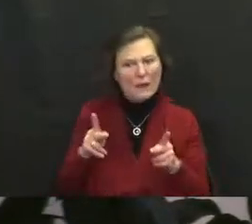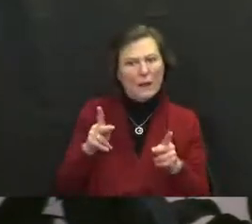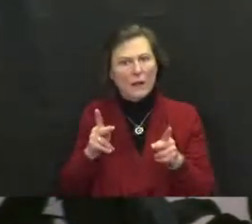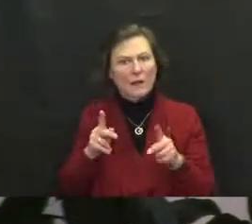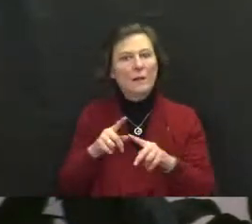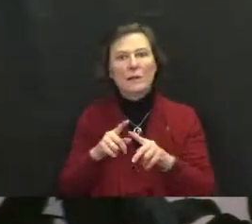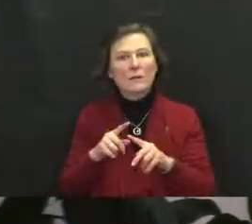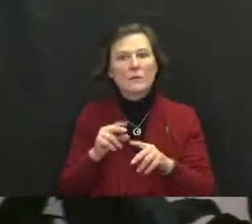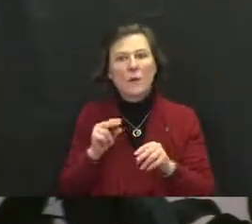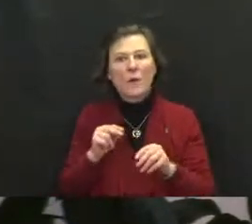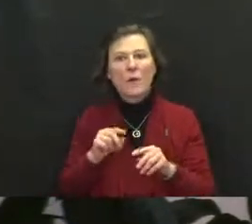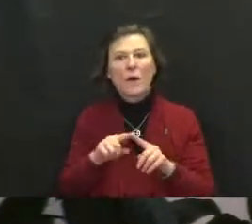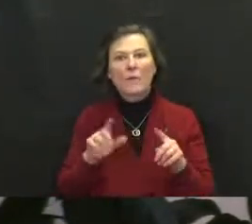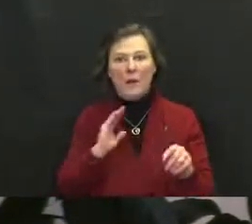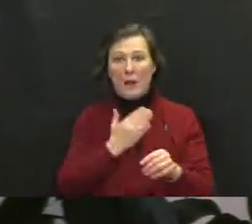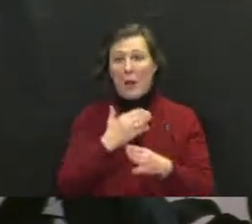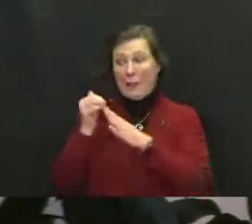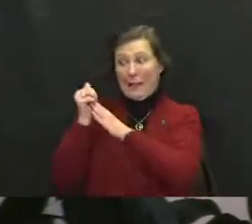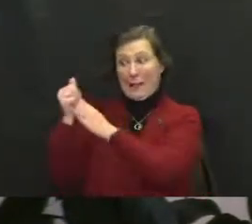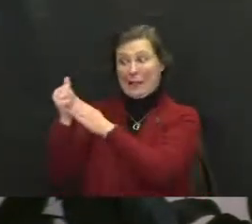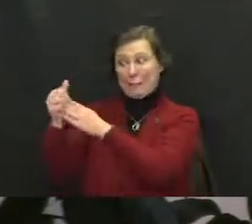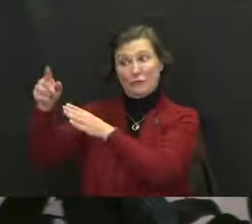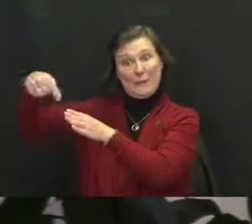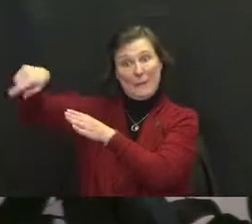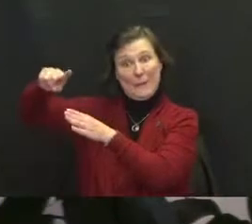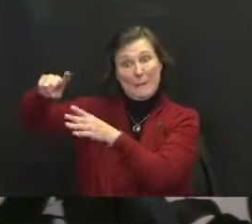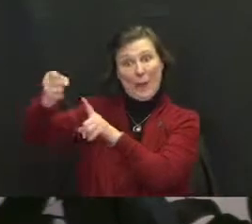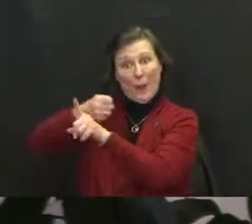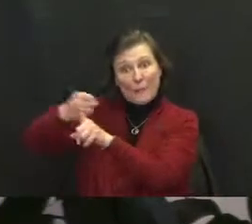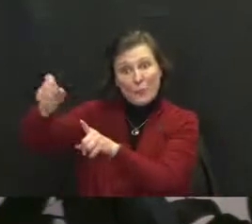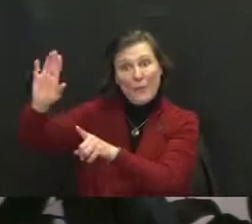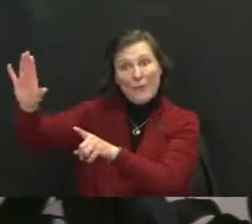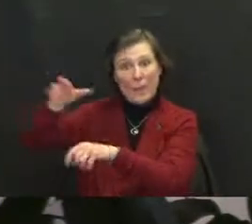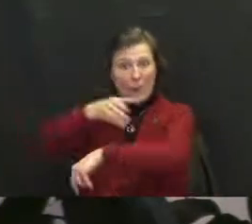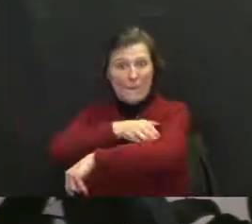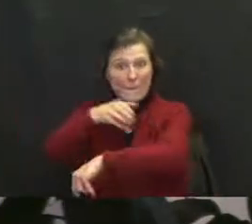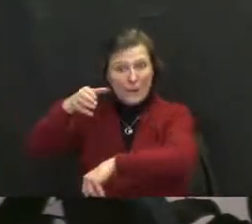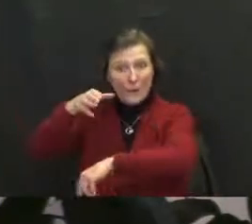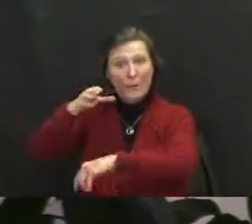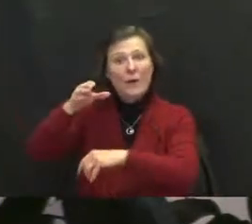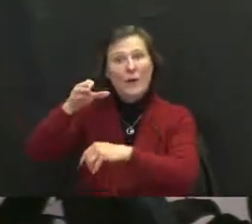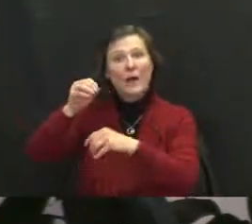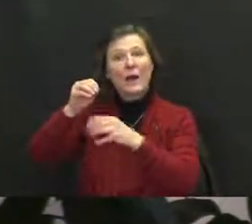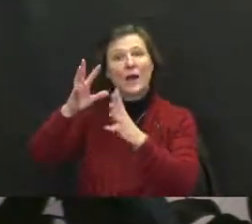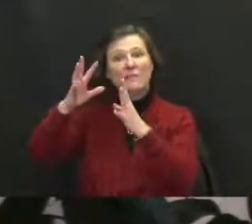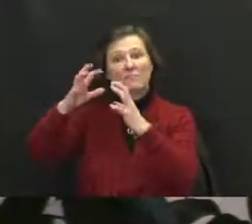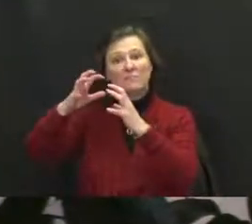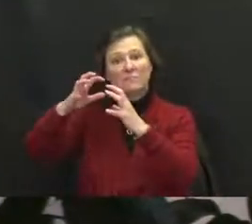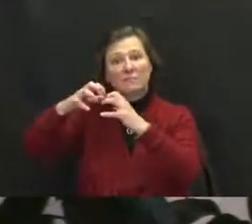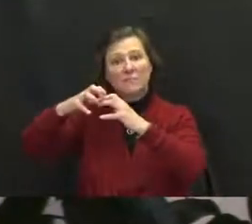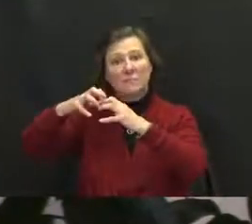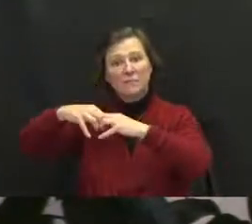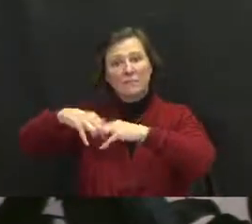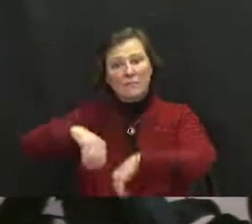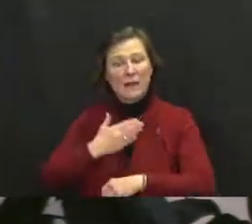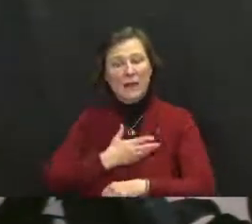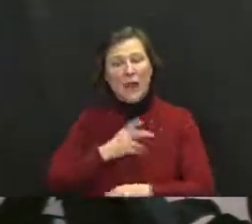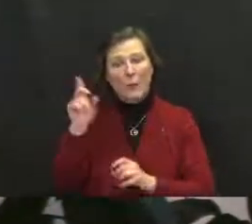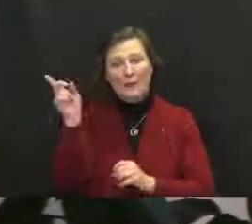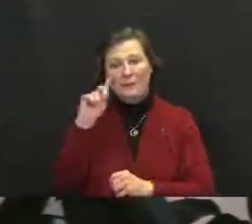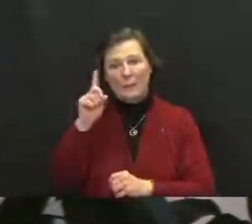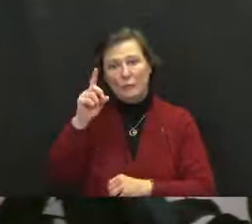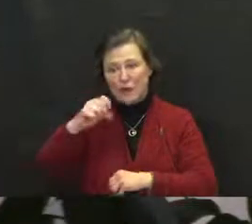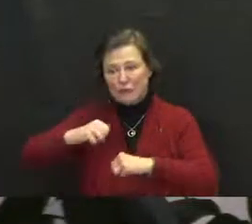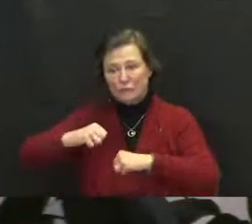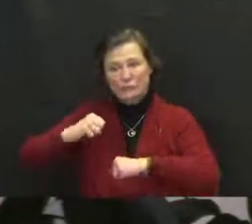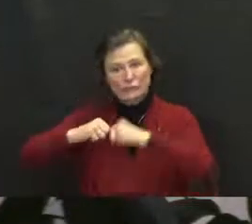of our leadership's abuses of power and slowly dismantling our democratic structures and